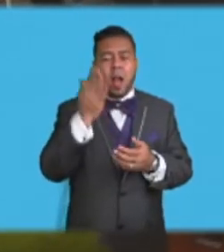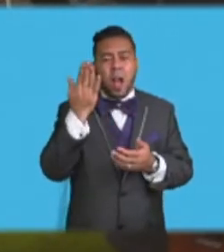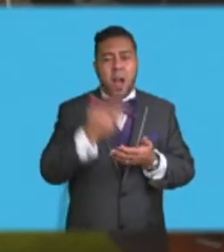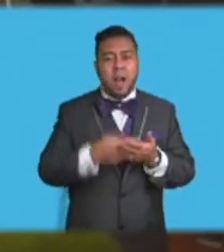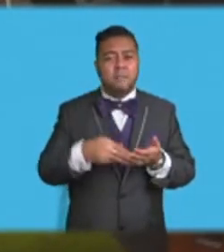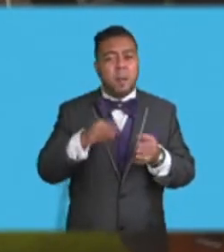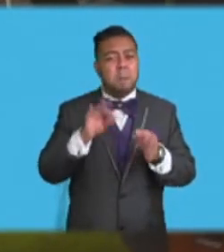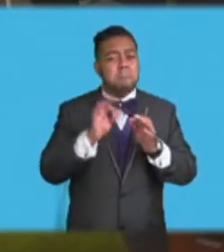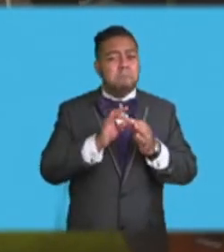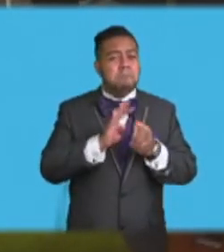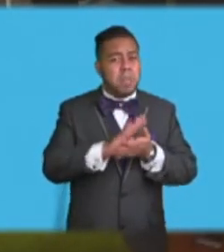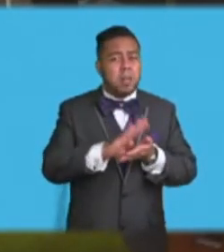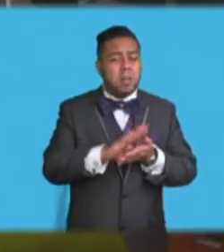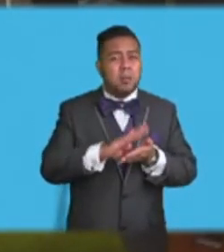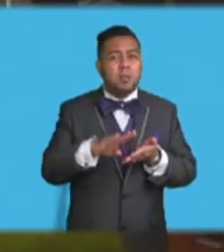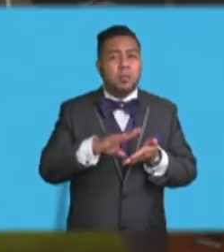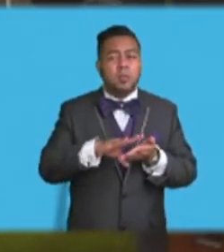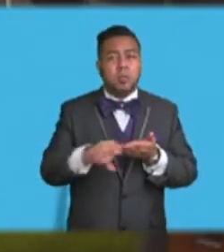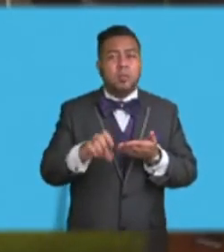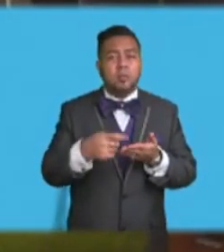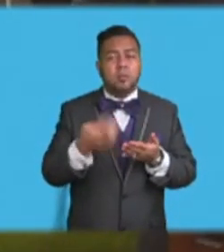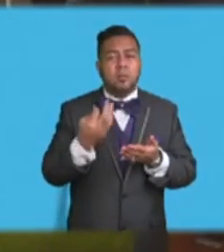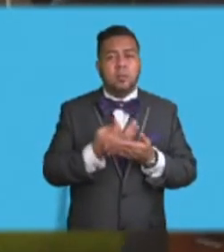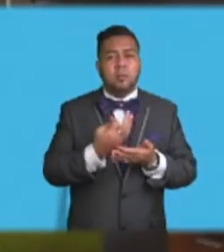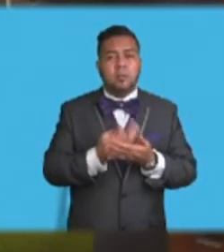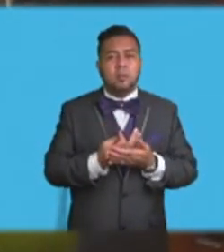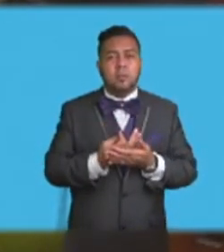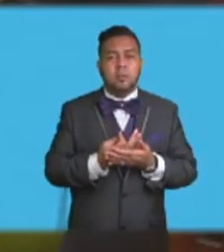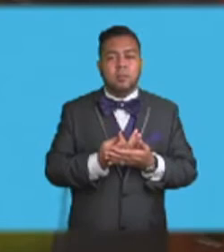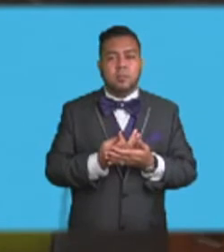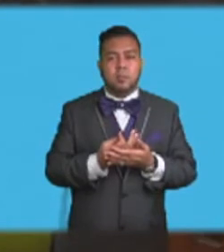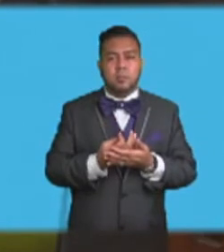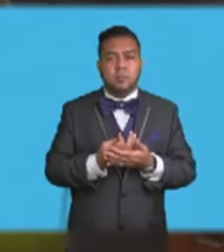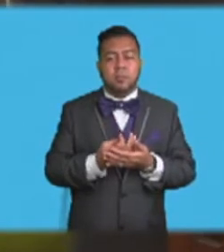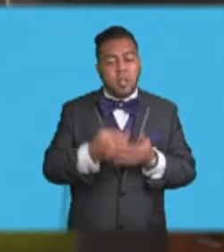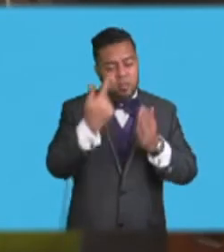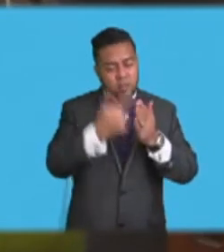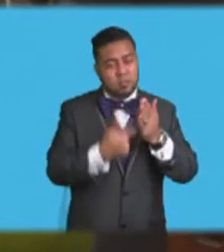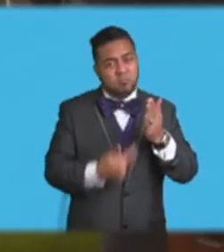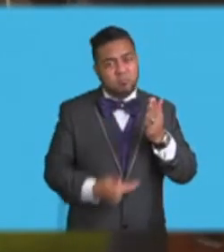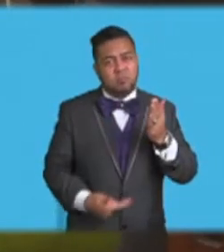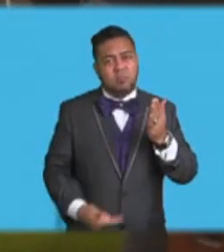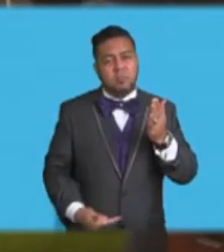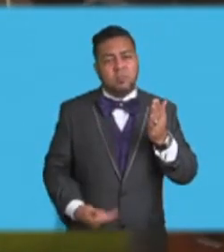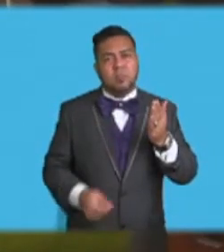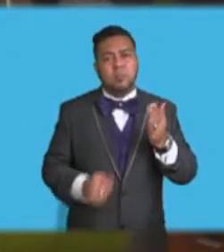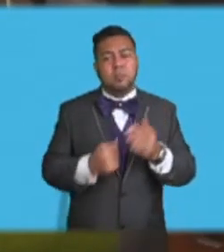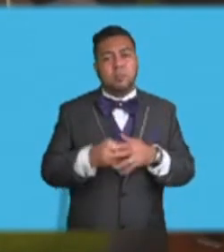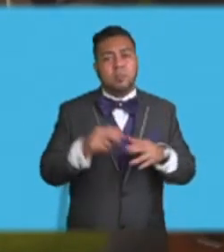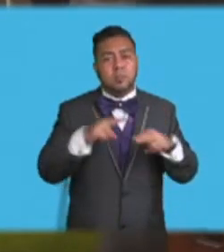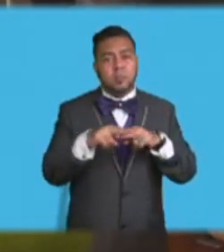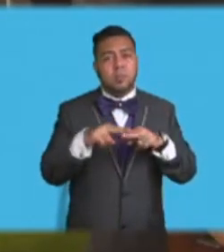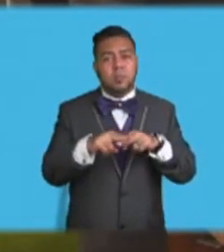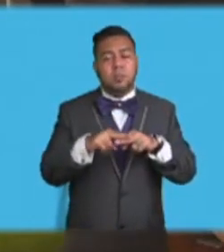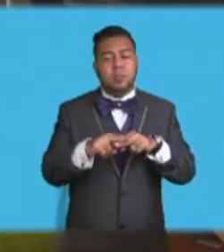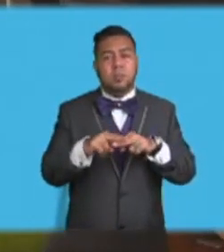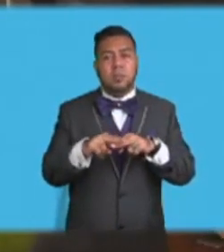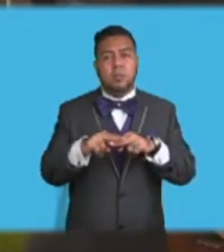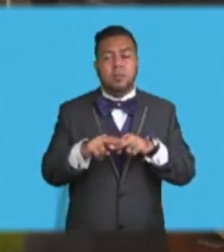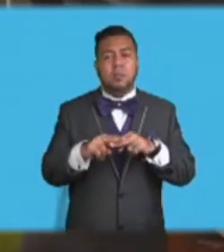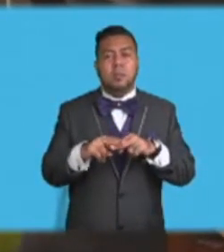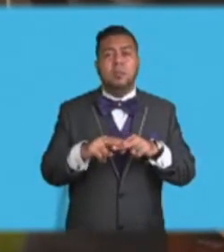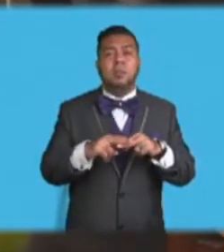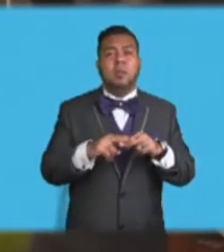funded. We could have built more roads, schools, hospitals, improved services, and the list, of course, goes on. The Fiji First government, Madam Speaker, will ensure